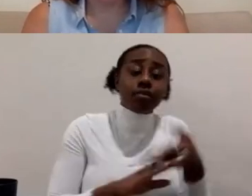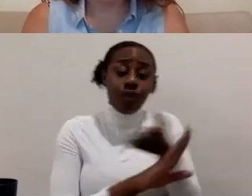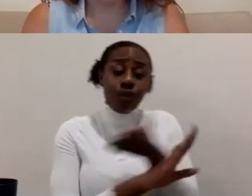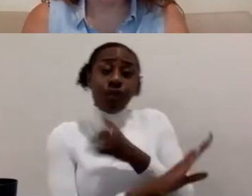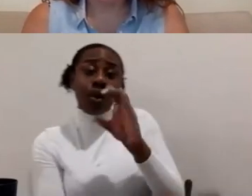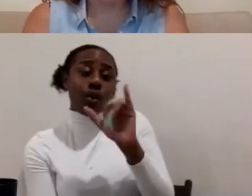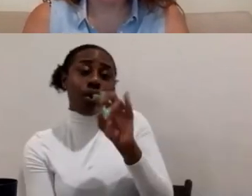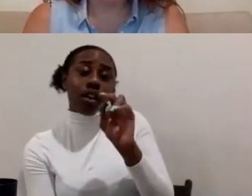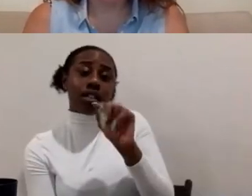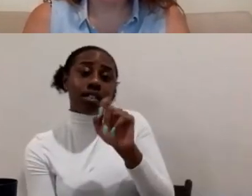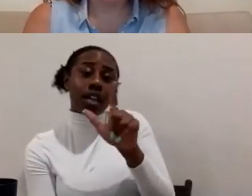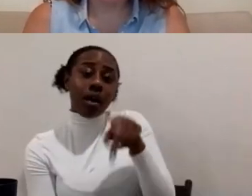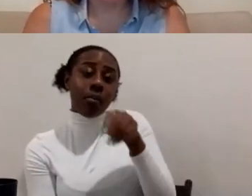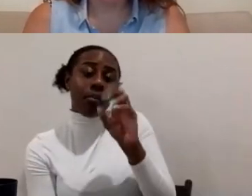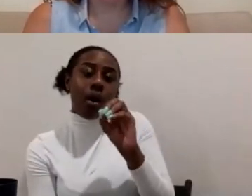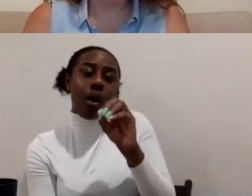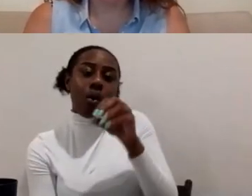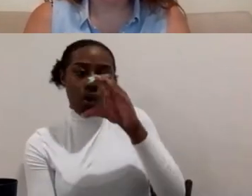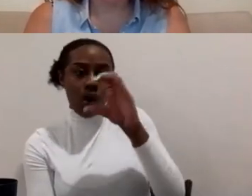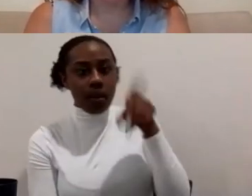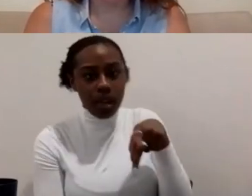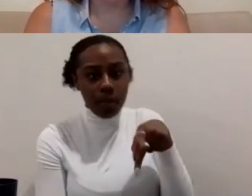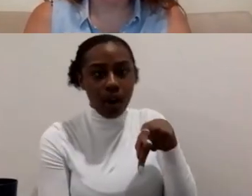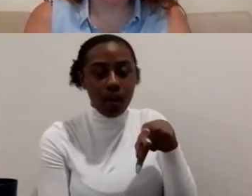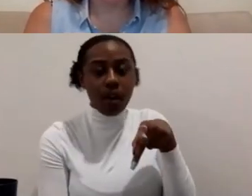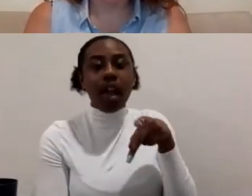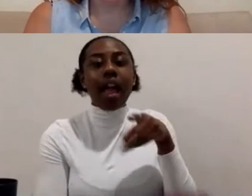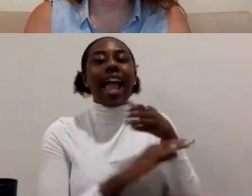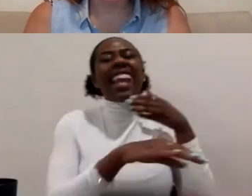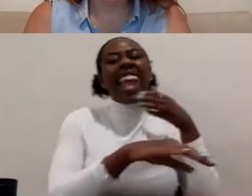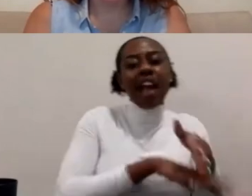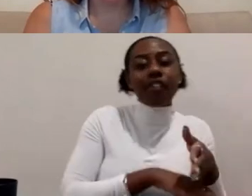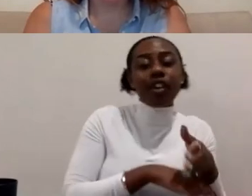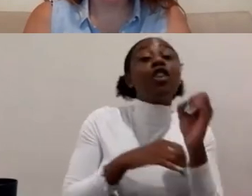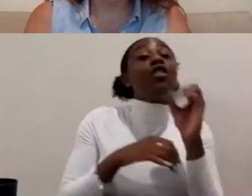So we're going to do a timeline scavenger hunt.